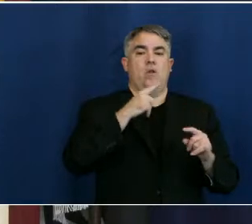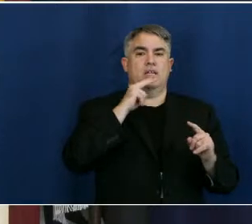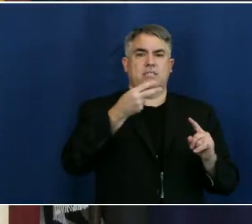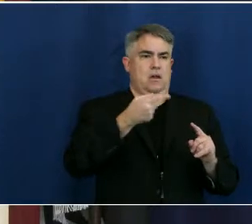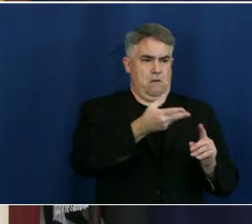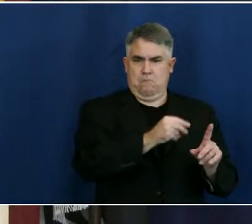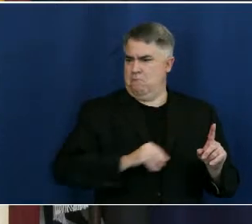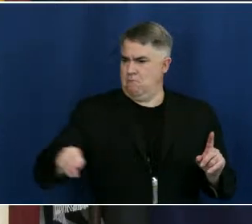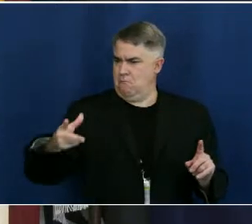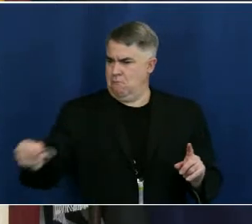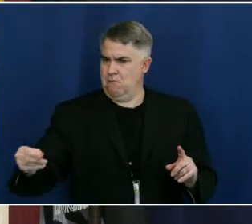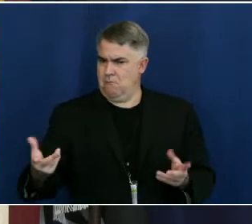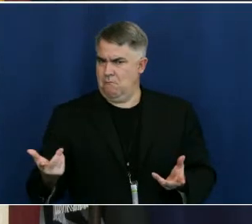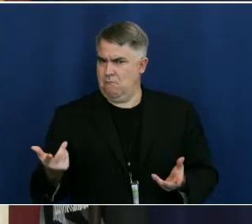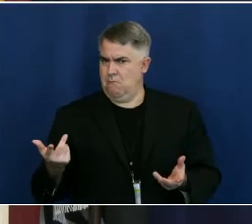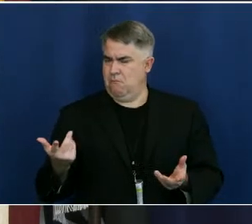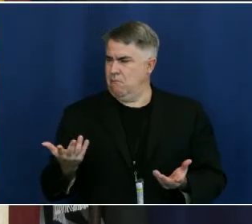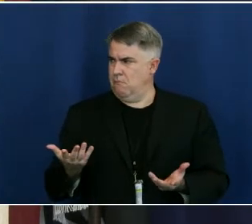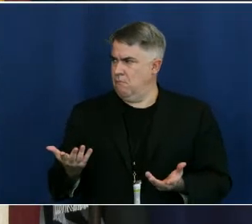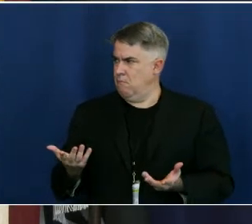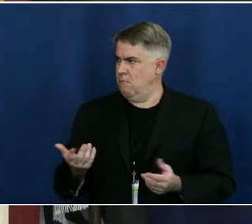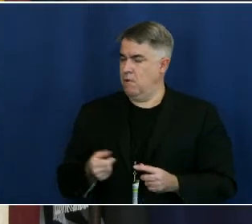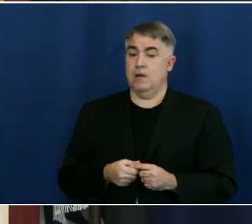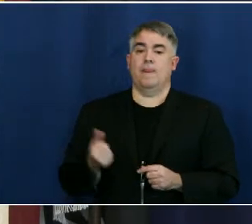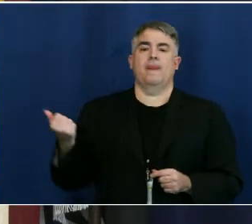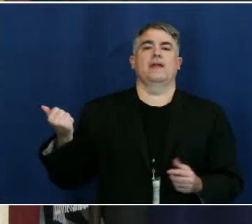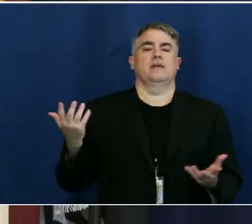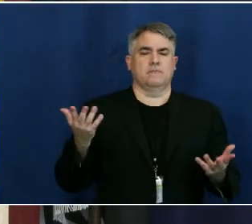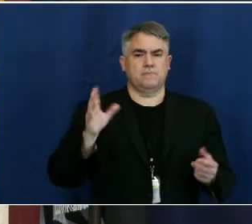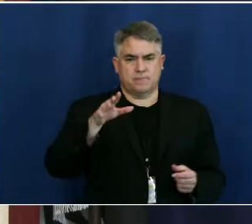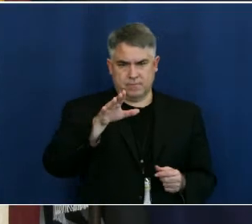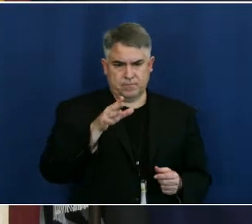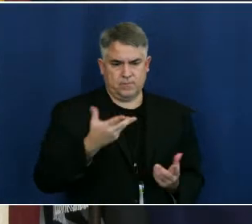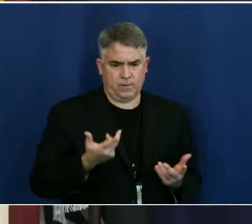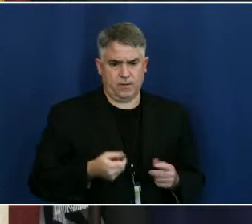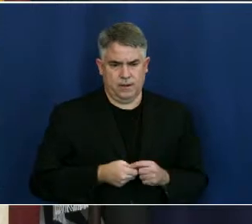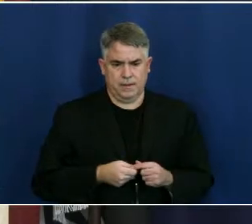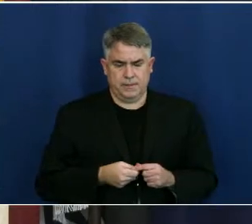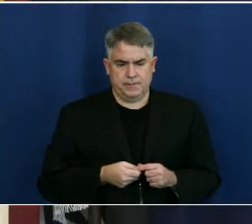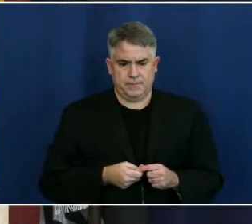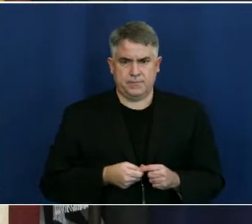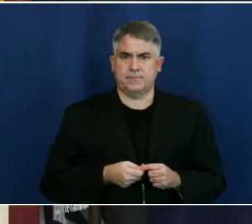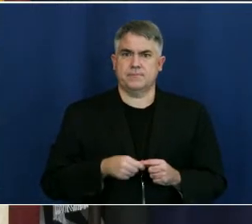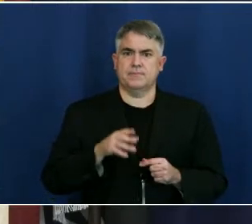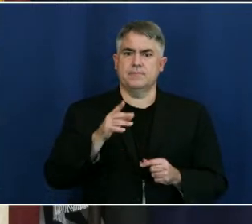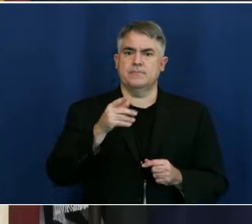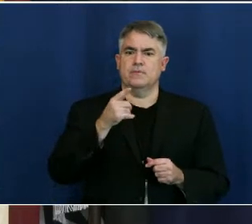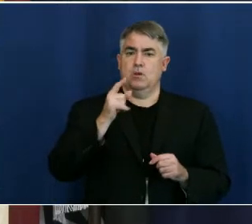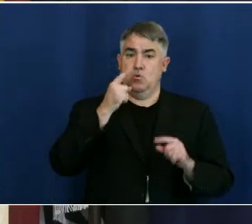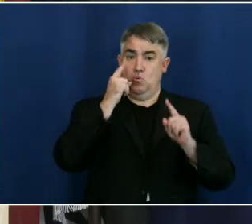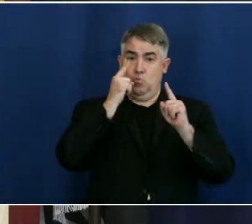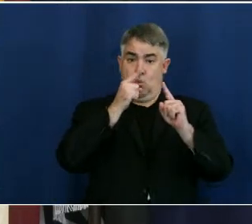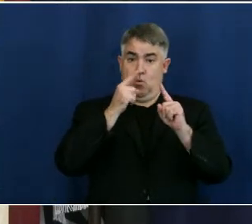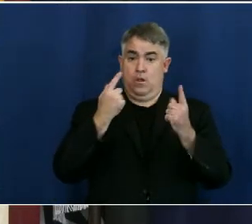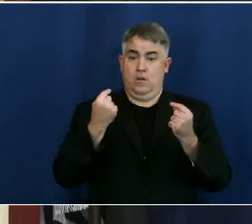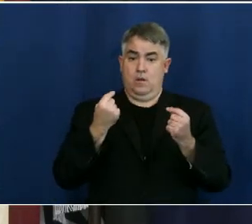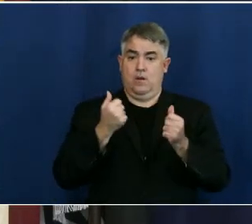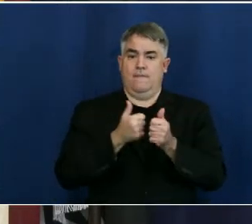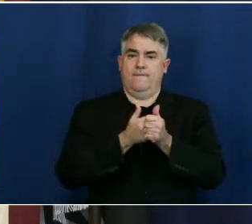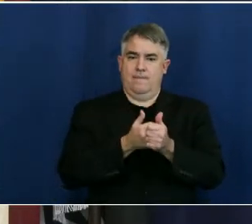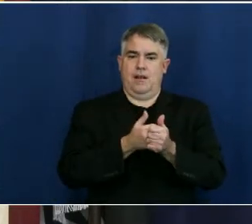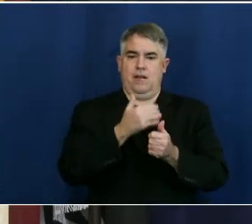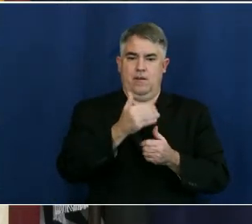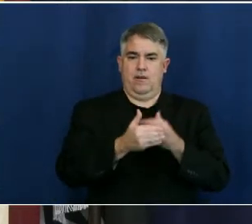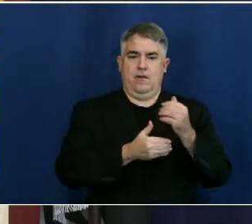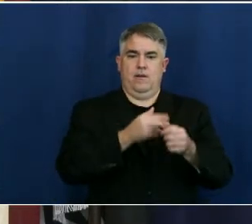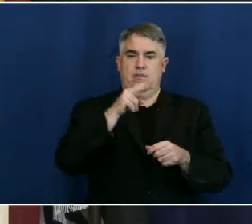this as well. But right now, Paul, the basic intent is that we'll honor second dose appointments first,